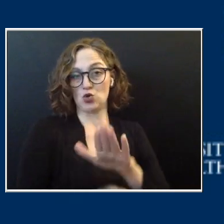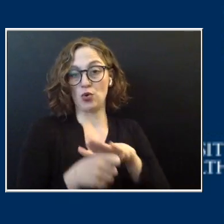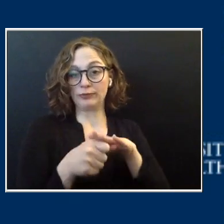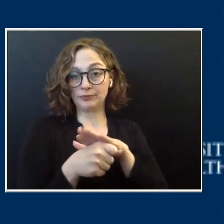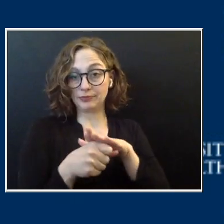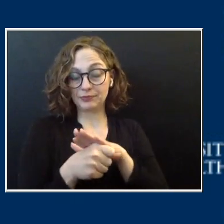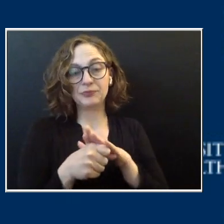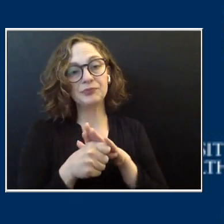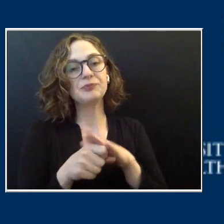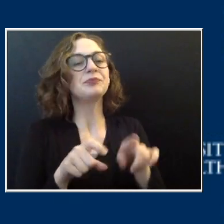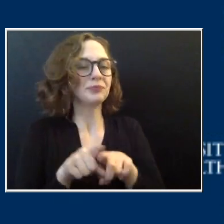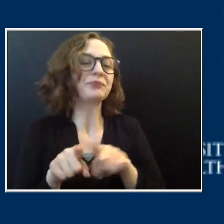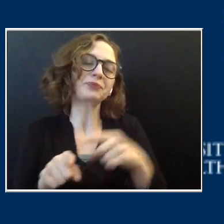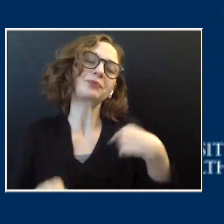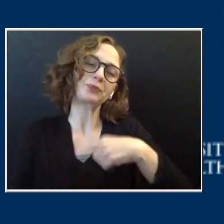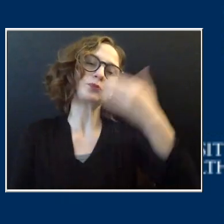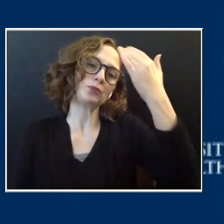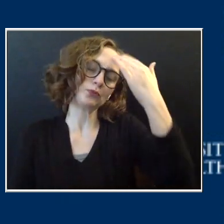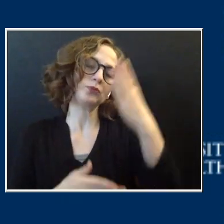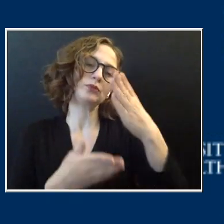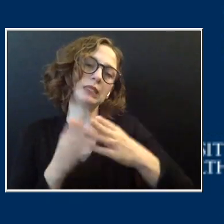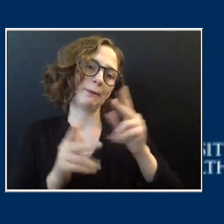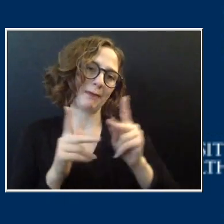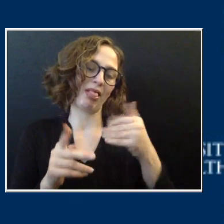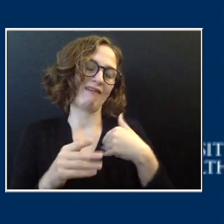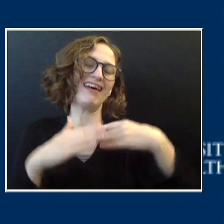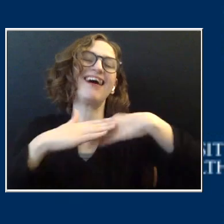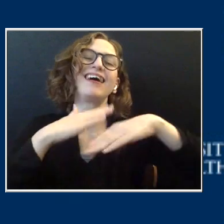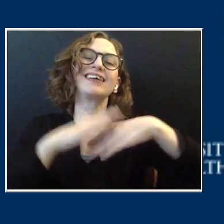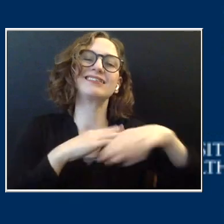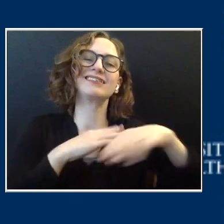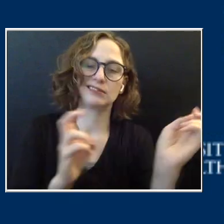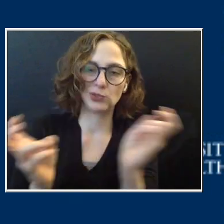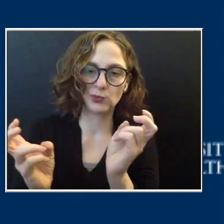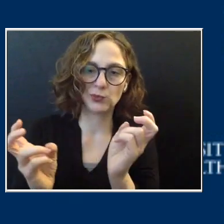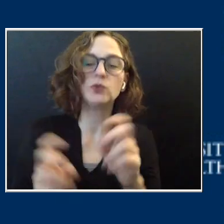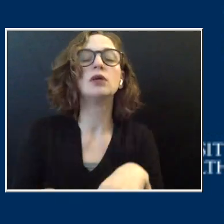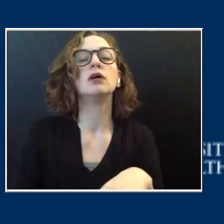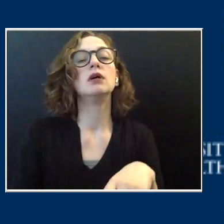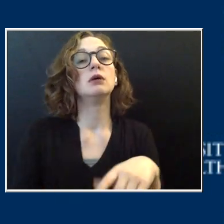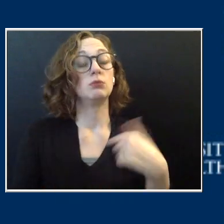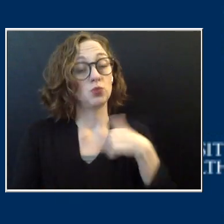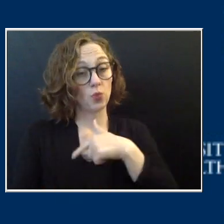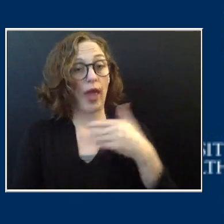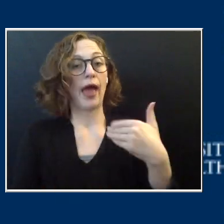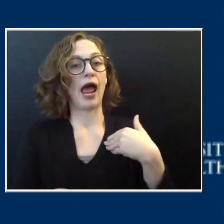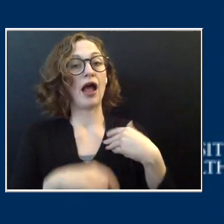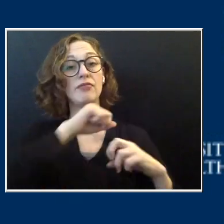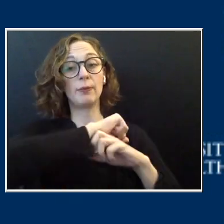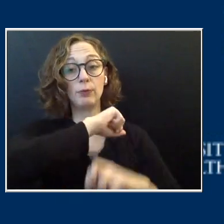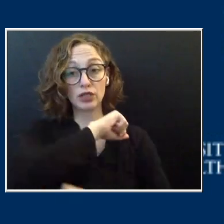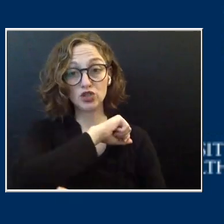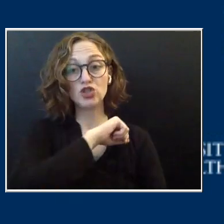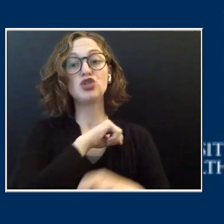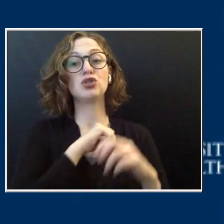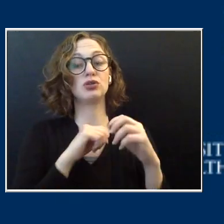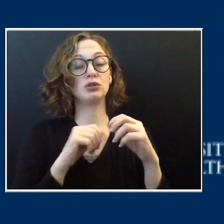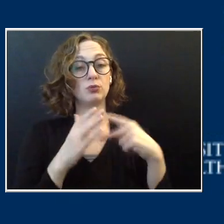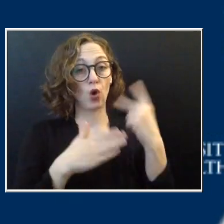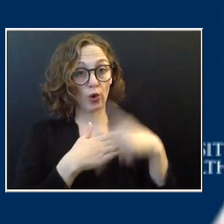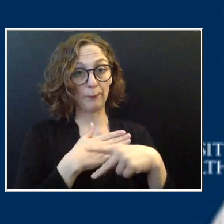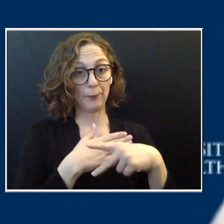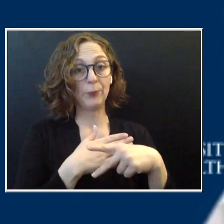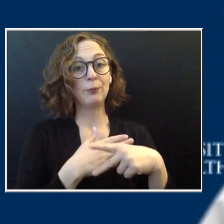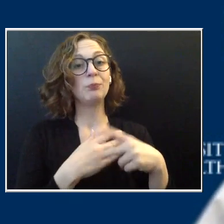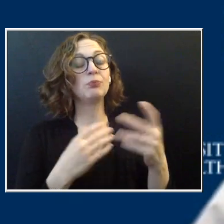that. So there is that bridge program that is going to be available to people who are uninsured to get those vaccines